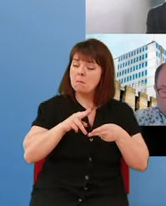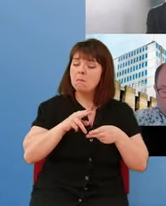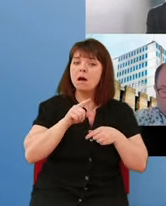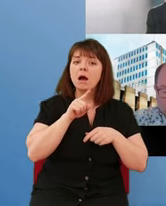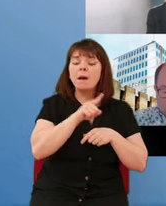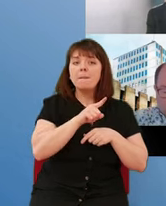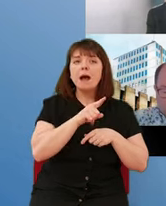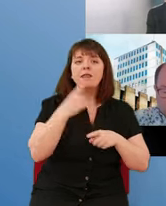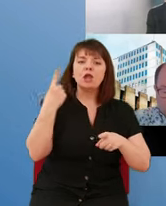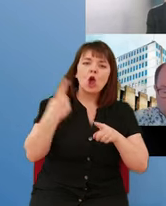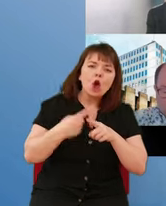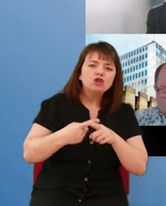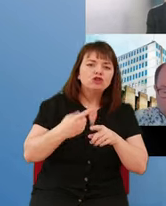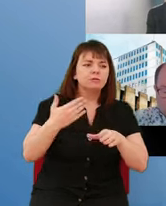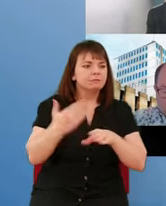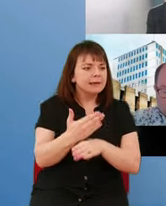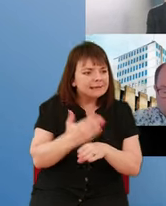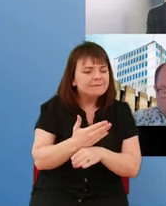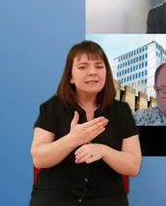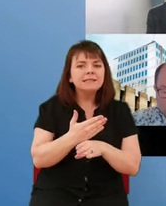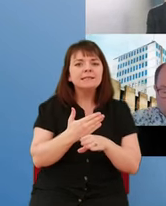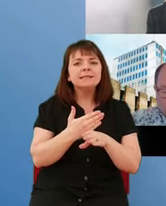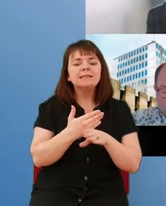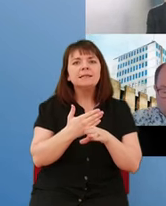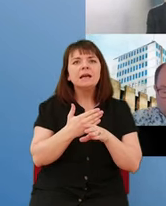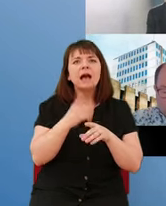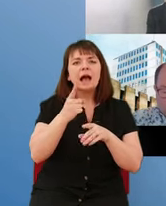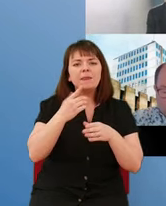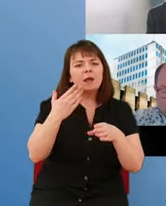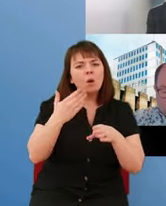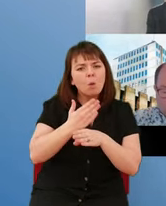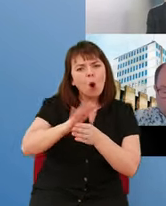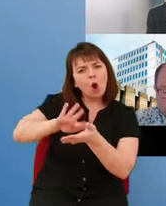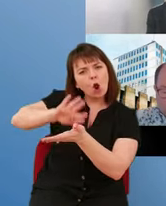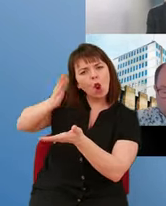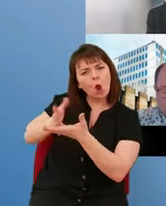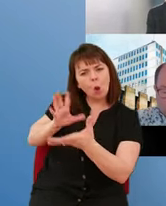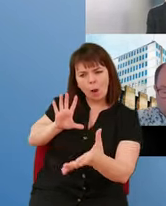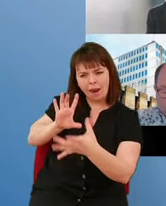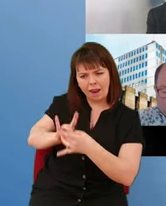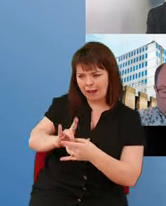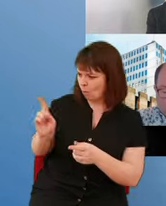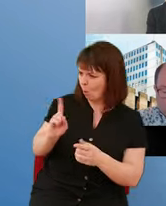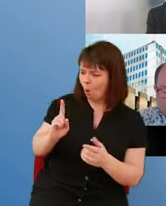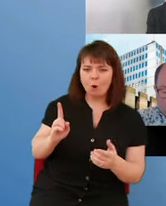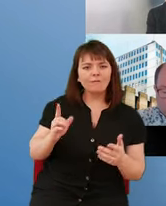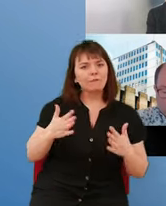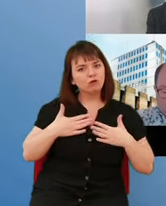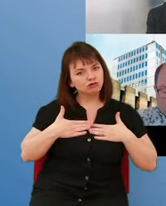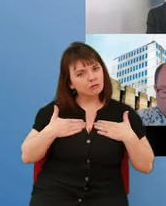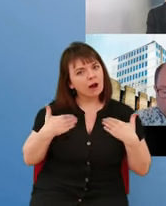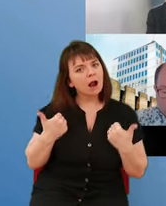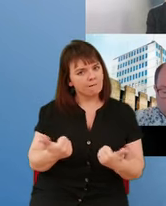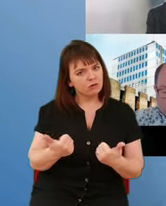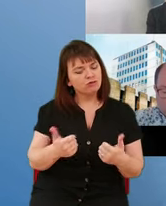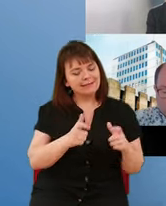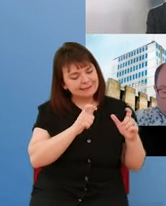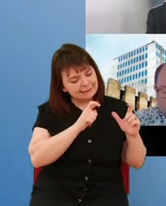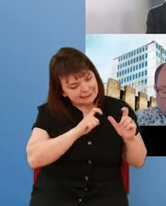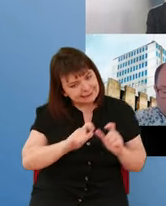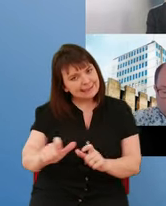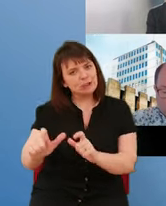recovery continues in primary care just as much as it does for everybody else in the system. And of course, at the same time,